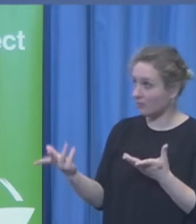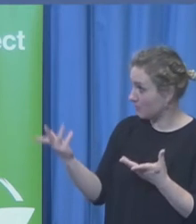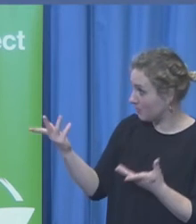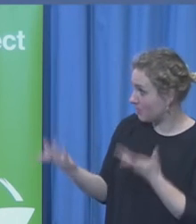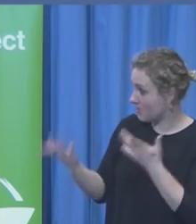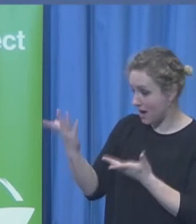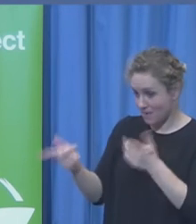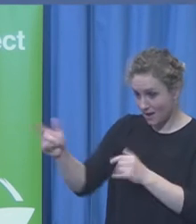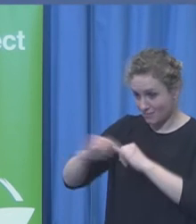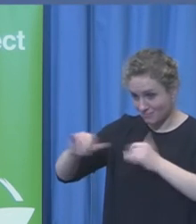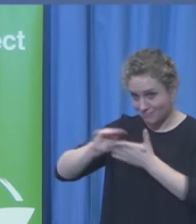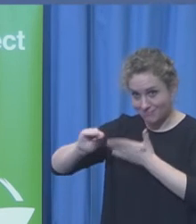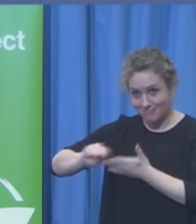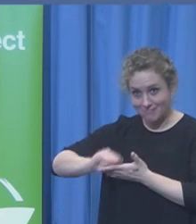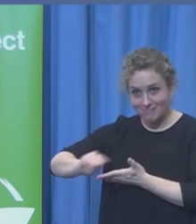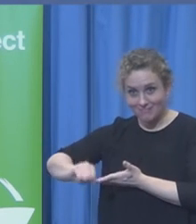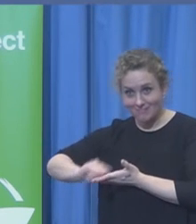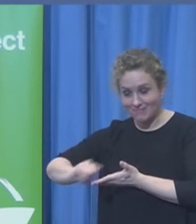Much.